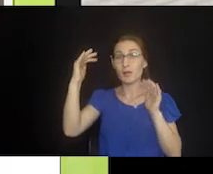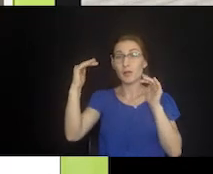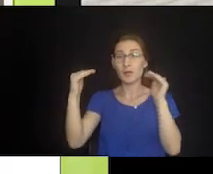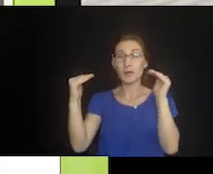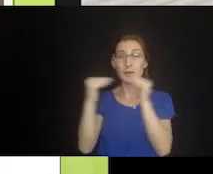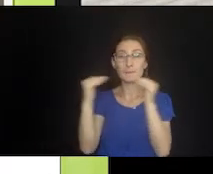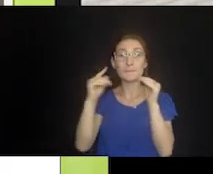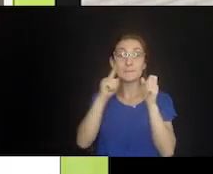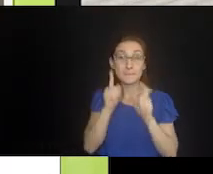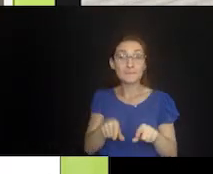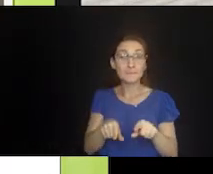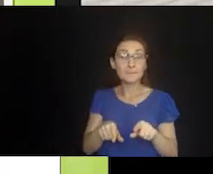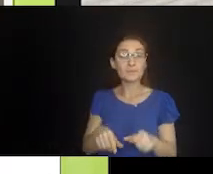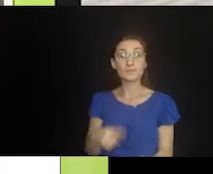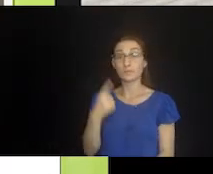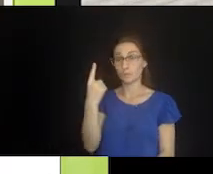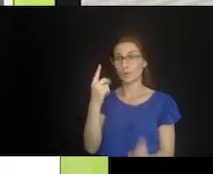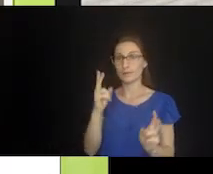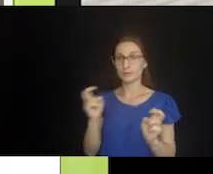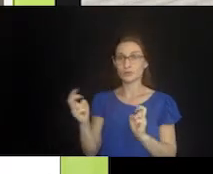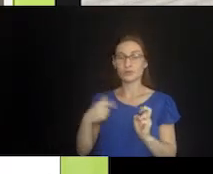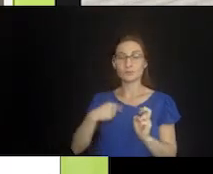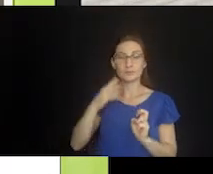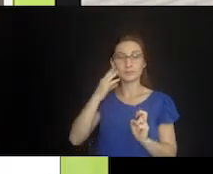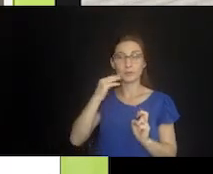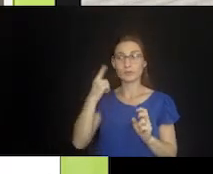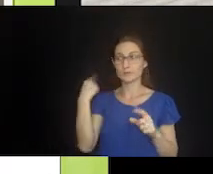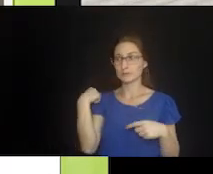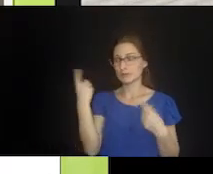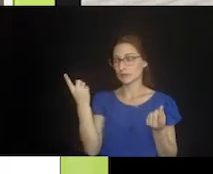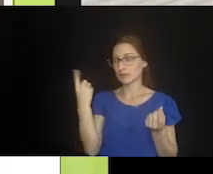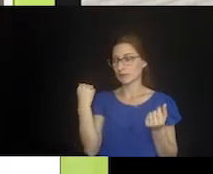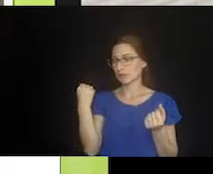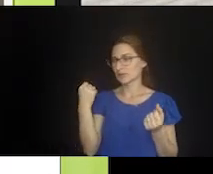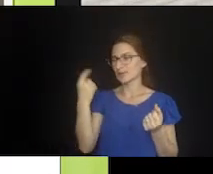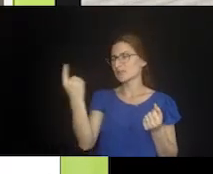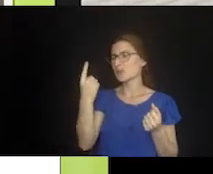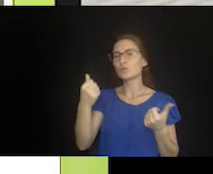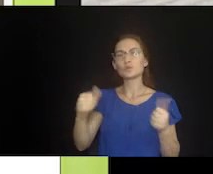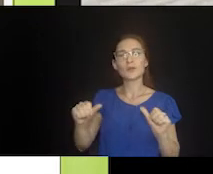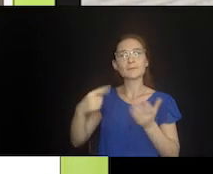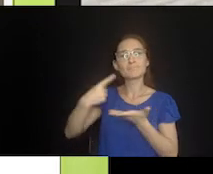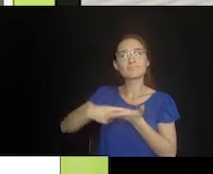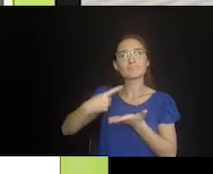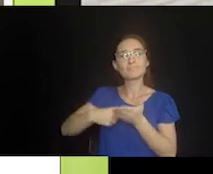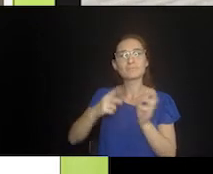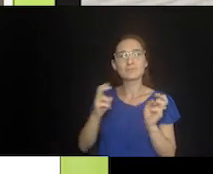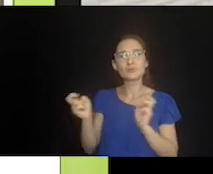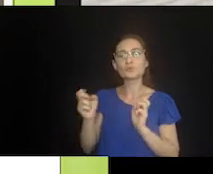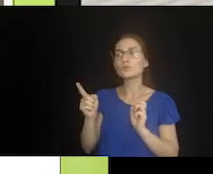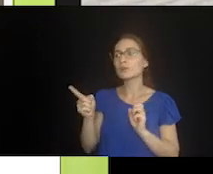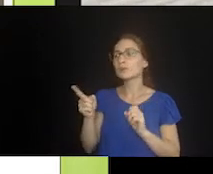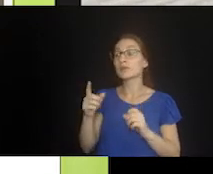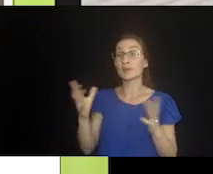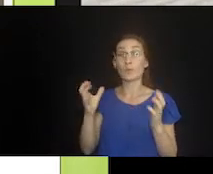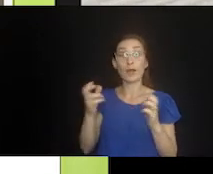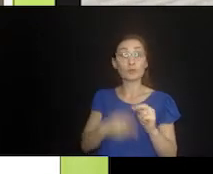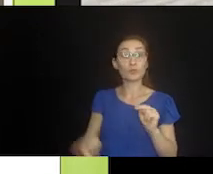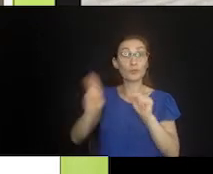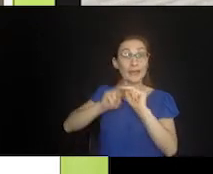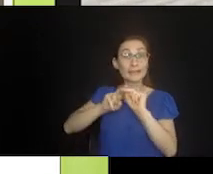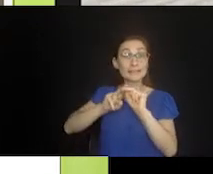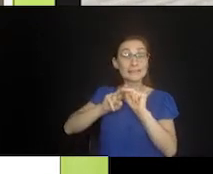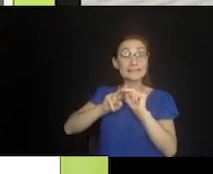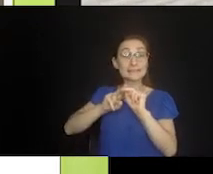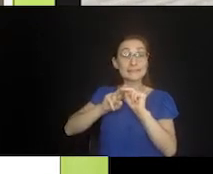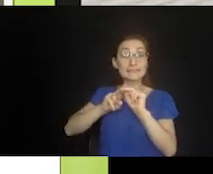Something like that. I had an issue like that with someone who was trying to talk to their boss about a